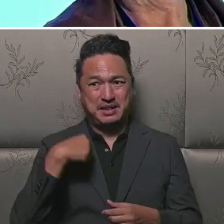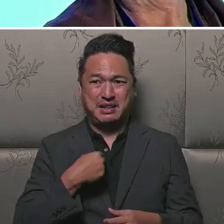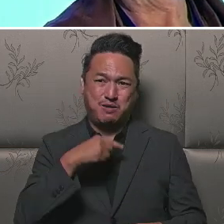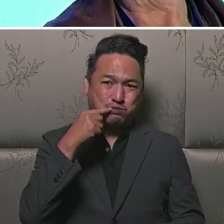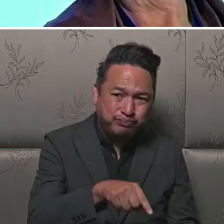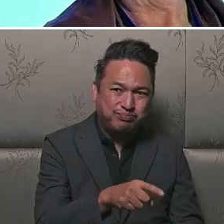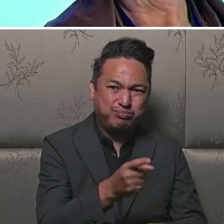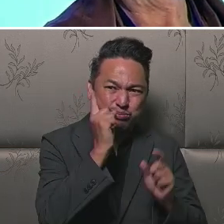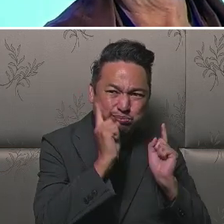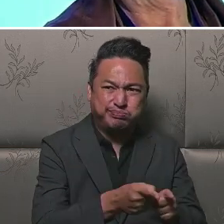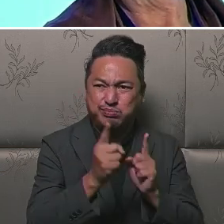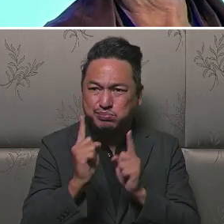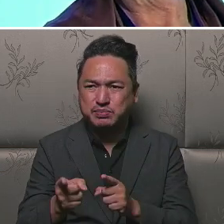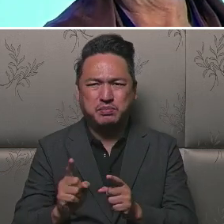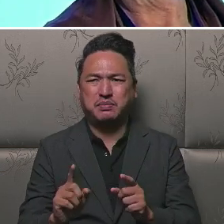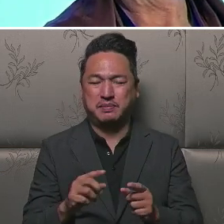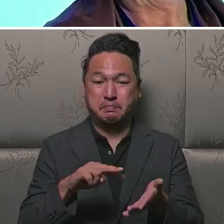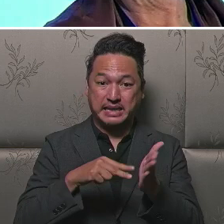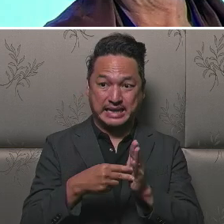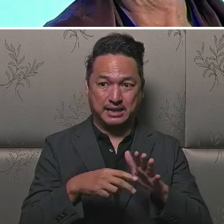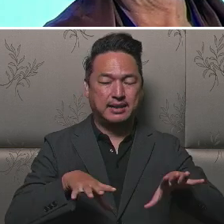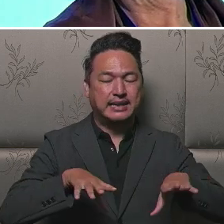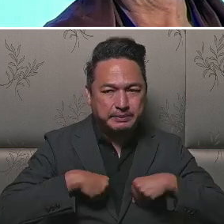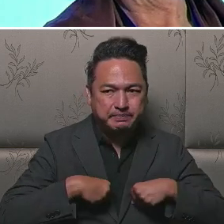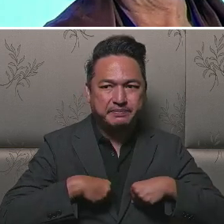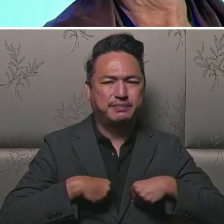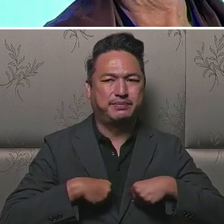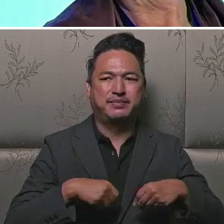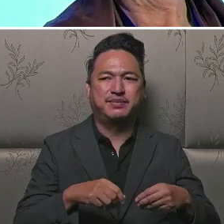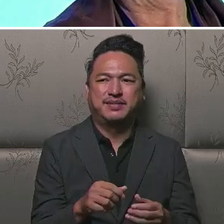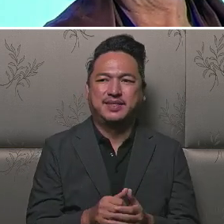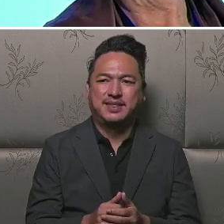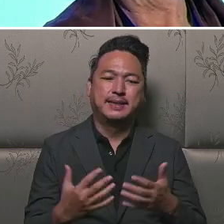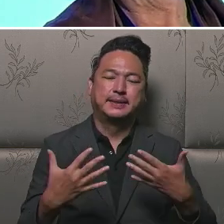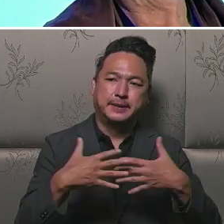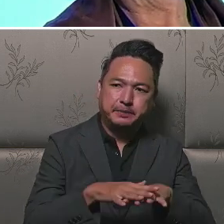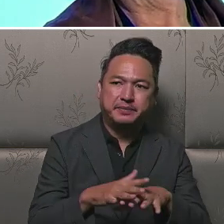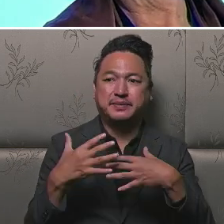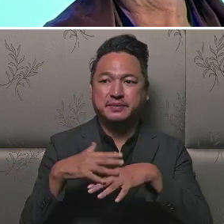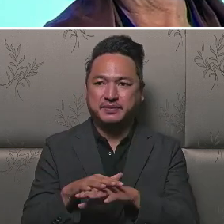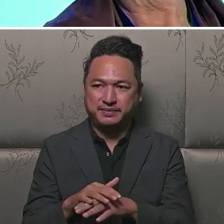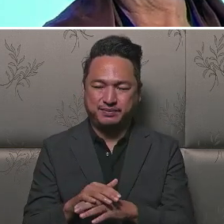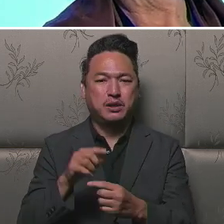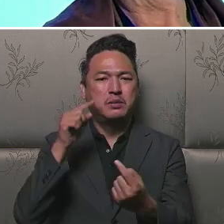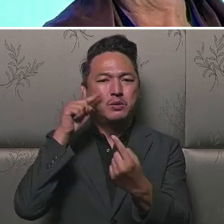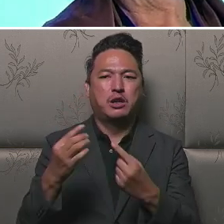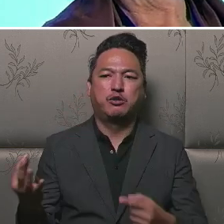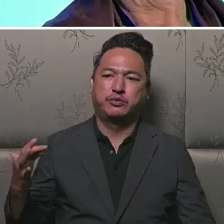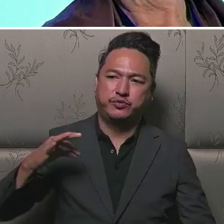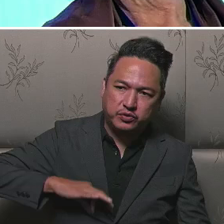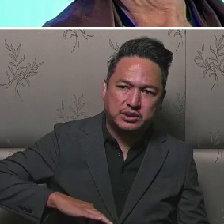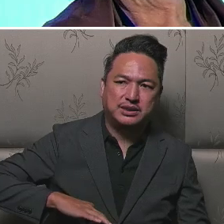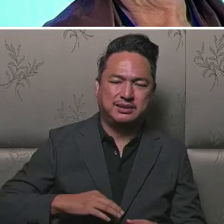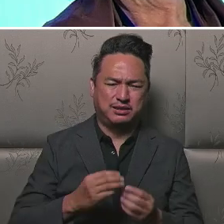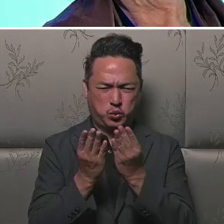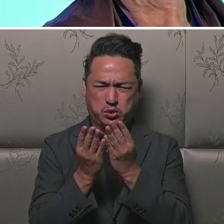learner-centered. And one other thing that we have learned is that there's need for a lot of collaboration and a lot of partnership. Thank you